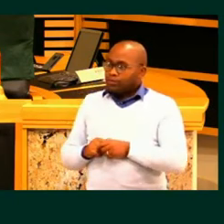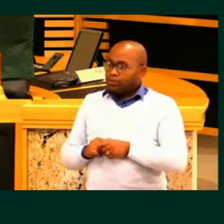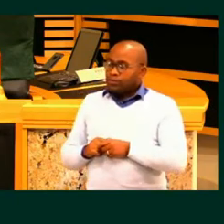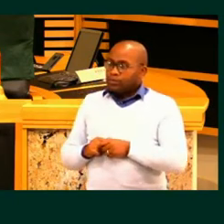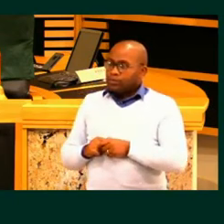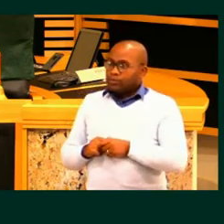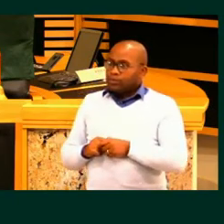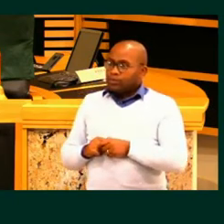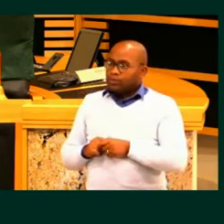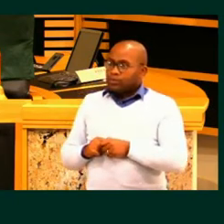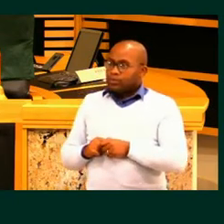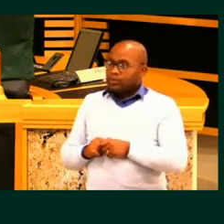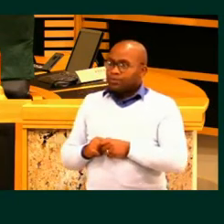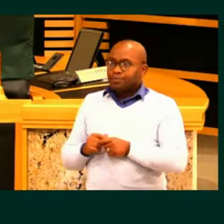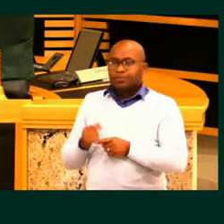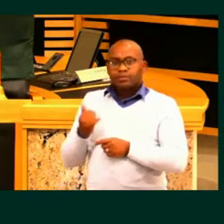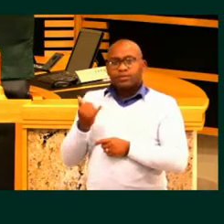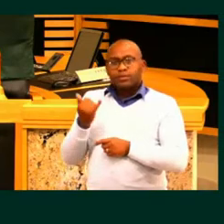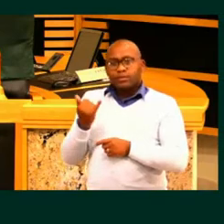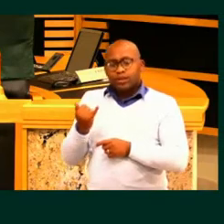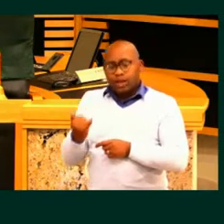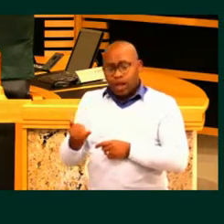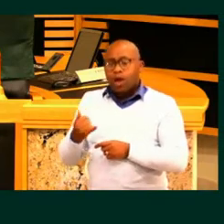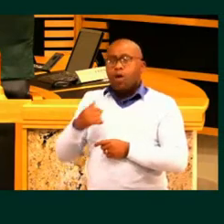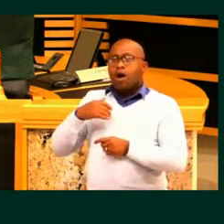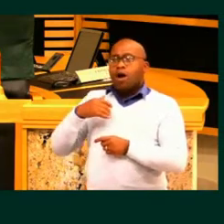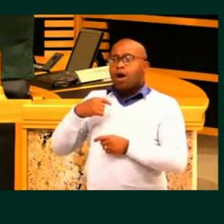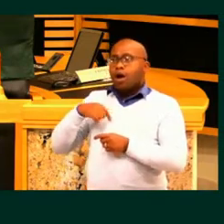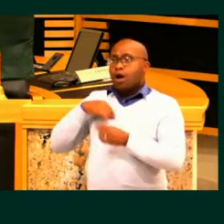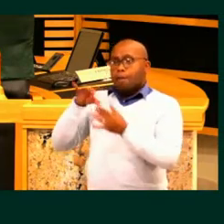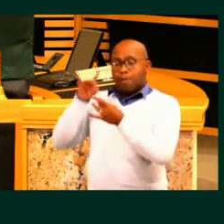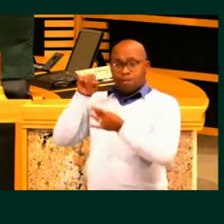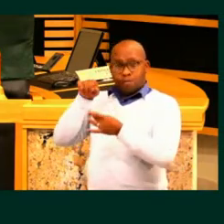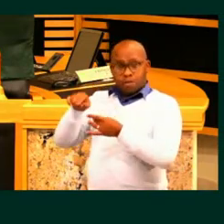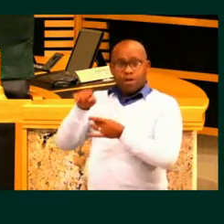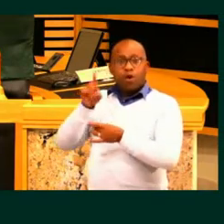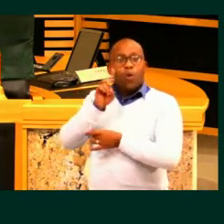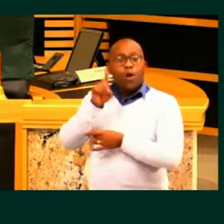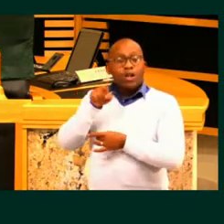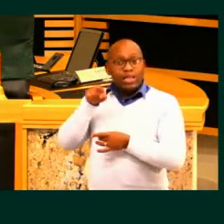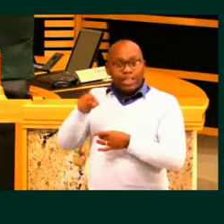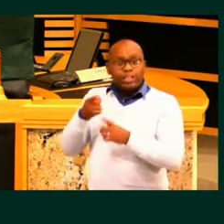process I'm I'm I'm citing the case at B secondary